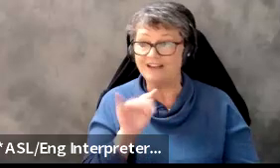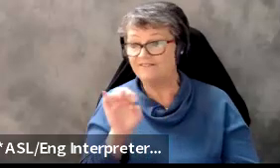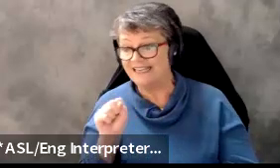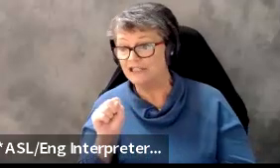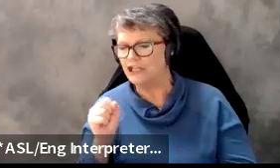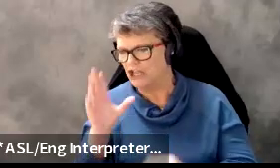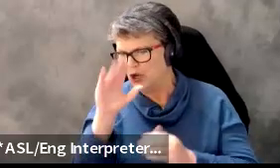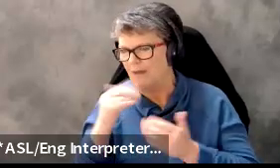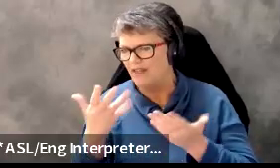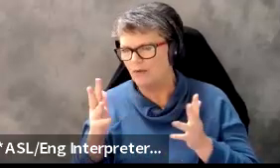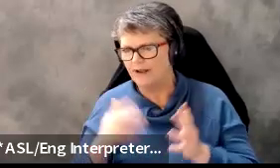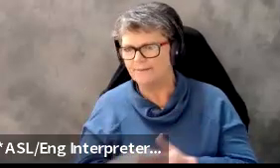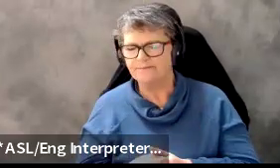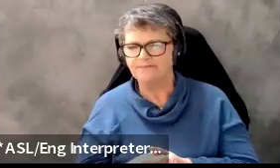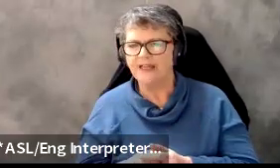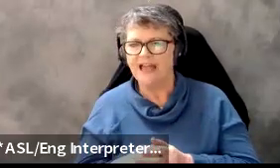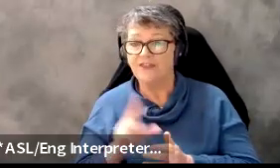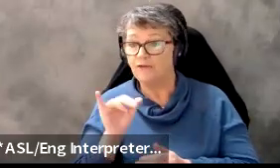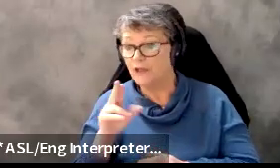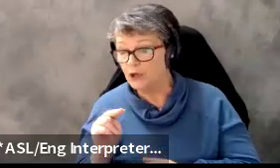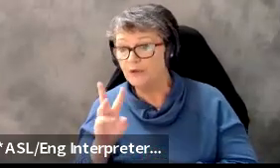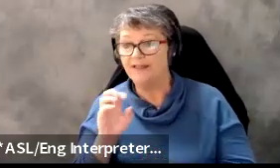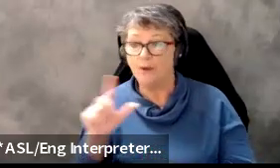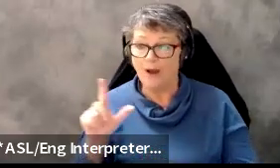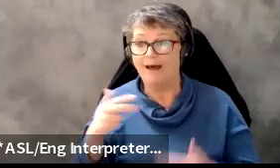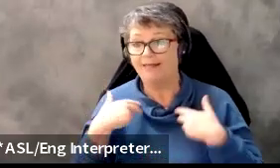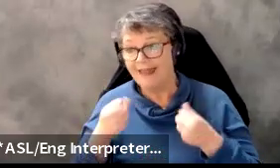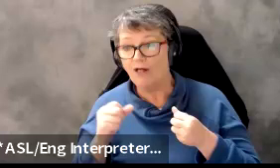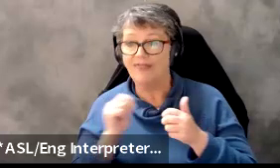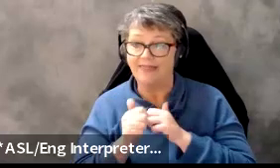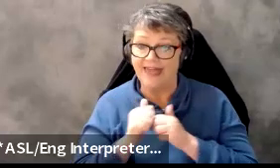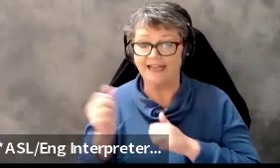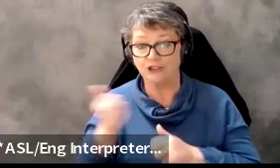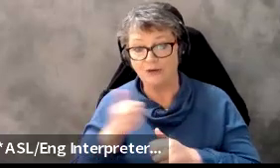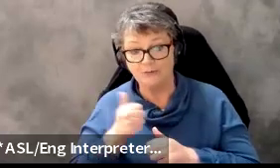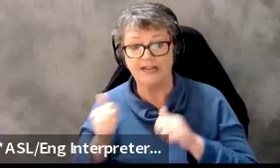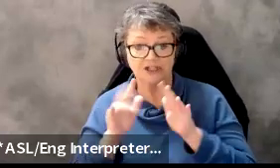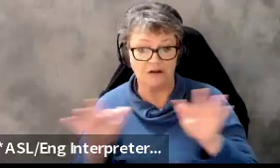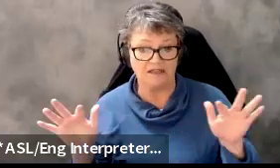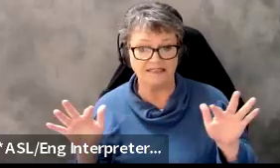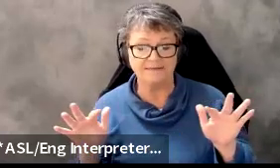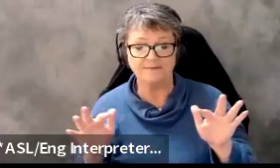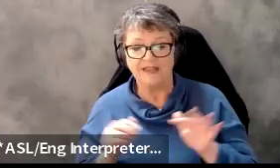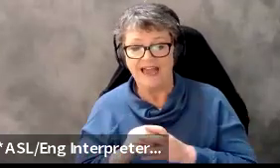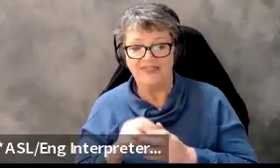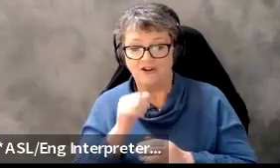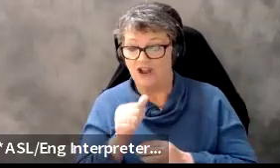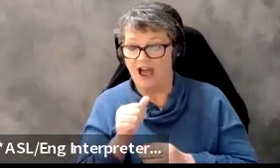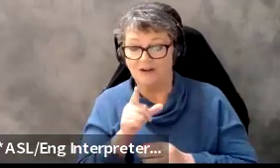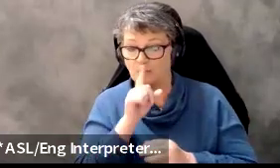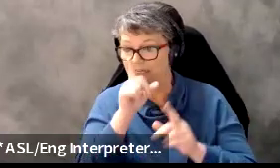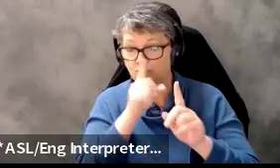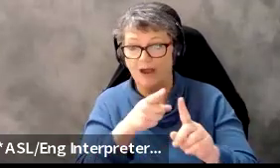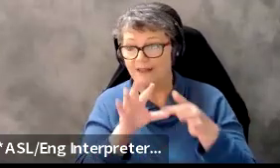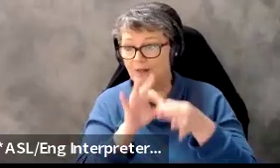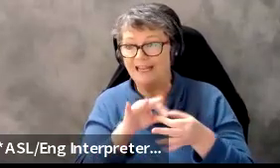those fees. They're for the union and the well and health and athletics and transportation, a lot of other things that aren't really directly related to